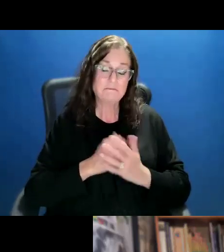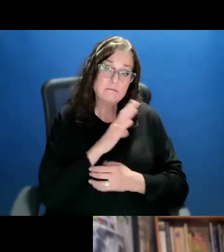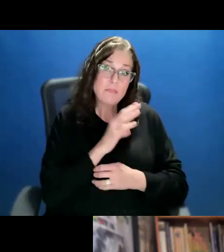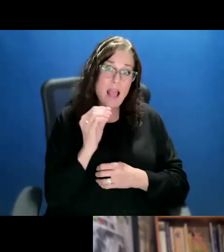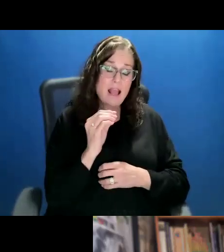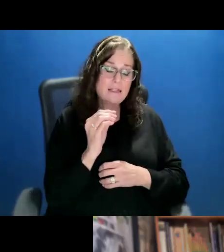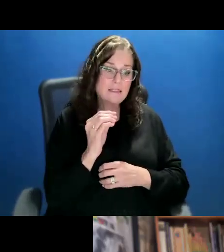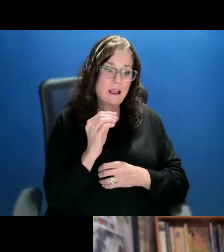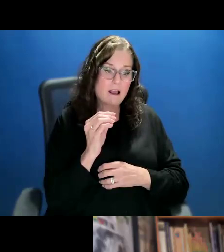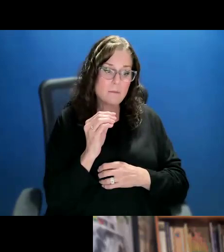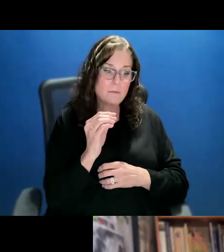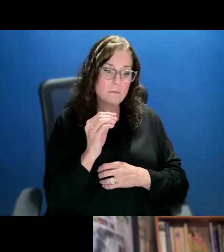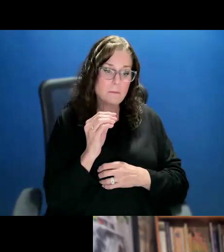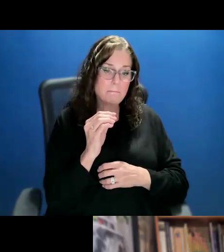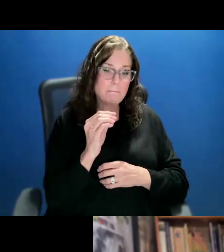And